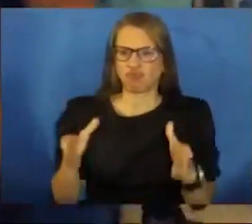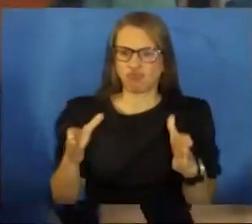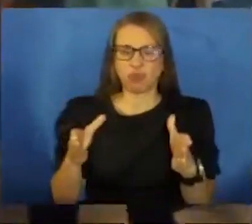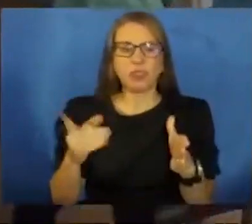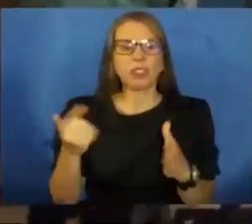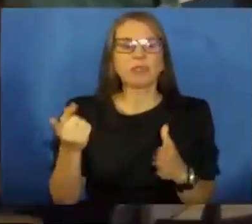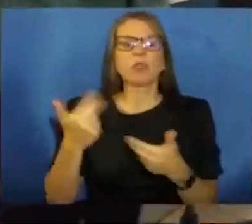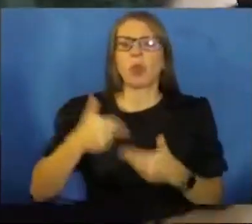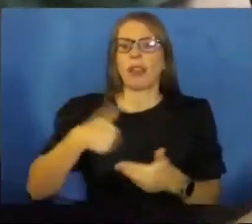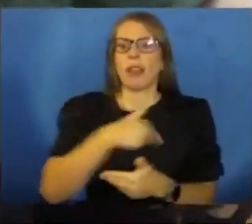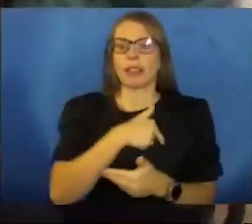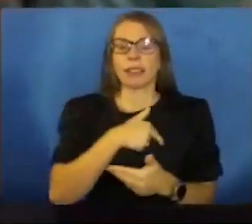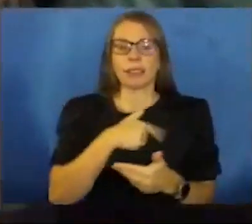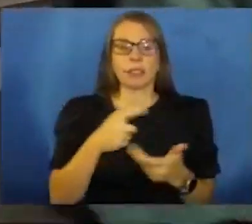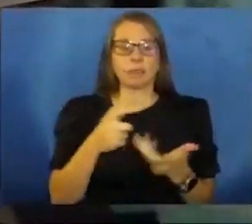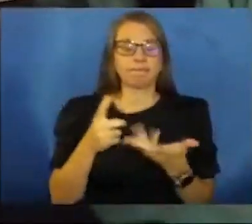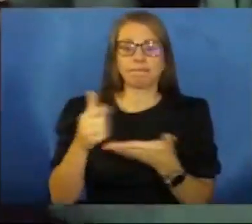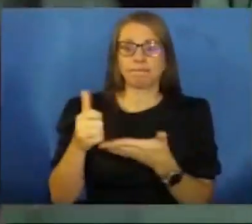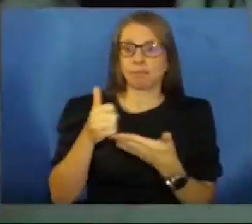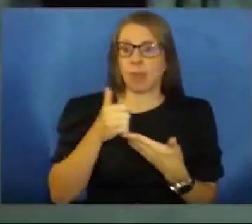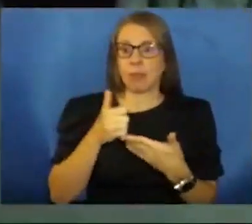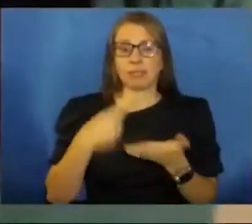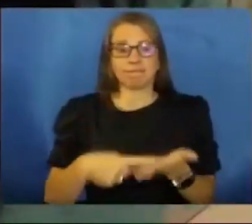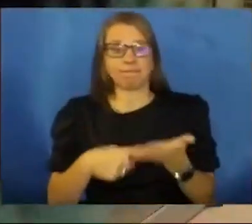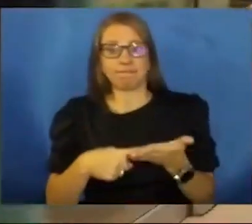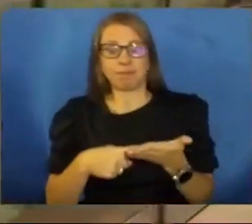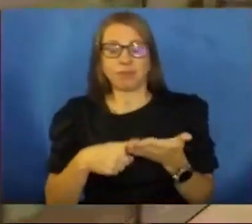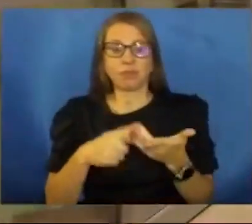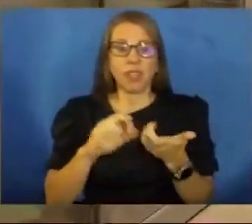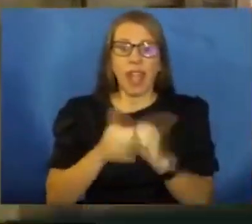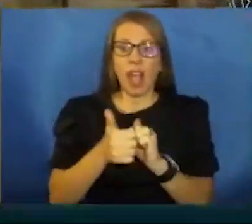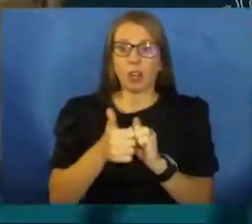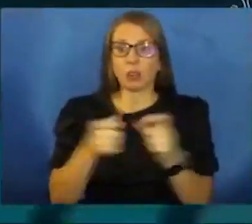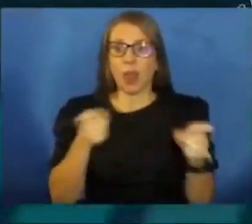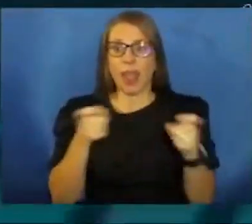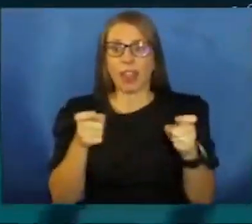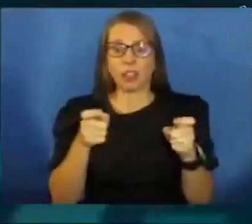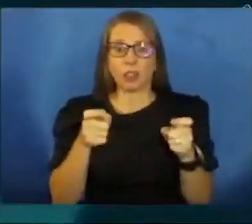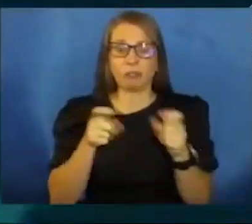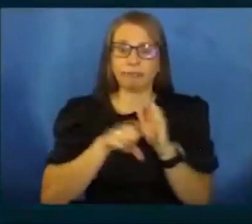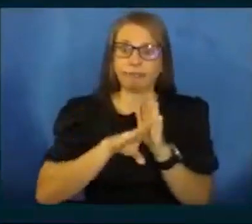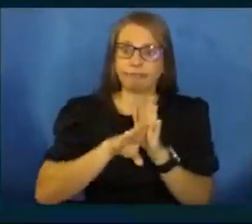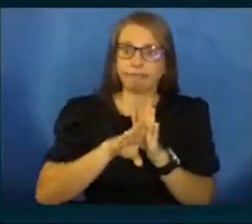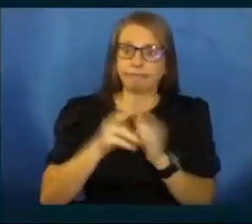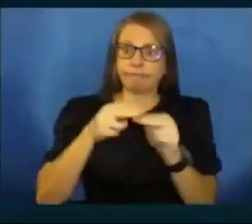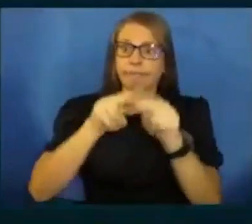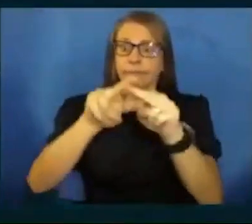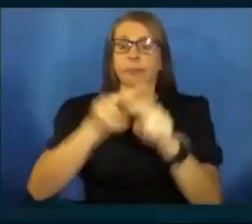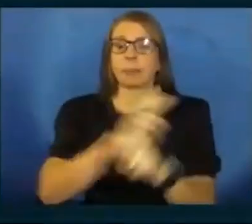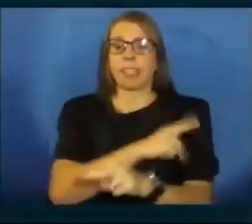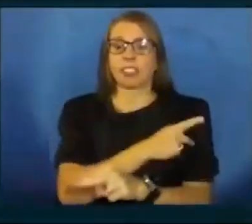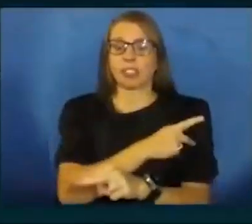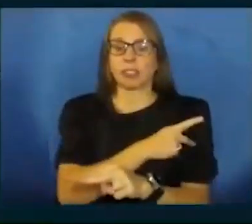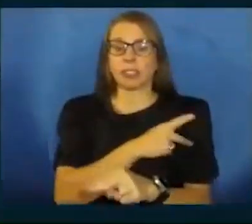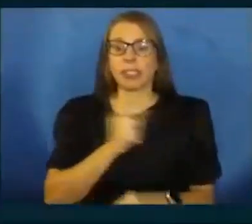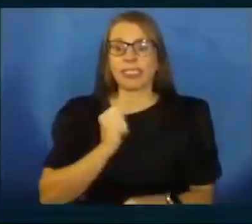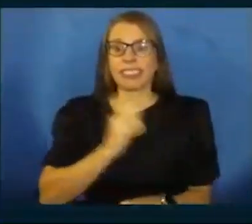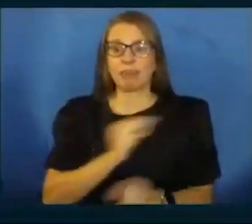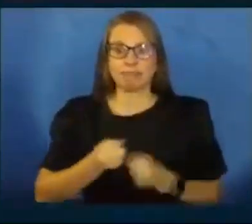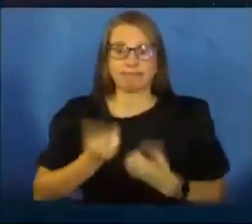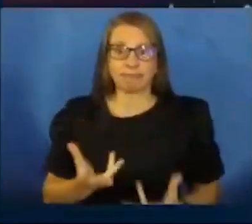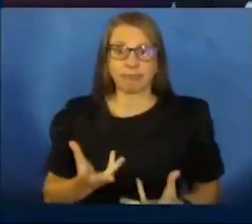spike in patients and lack of staff really everywhere. But first, Dr. Dana Hawkinson joins us on this Friday with our numbers. Good morning to you.